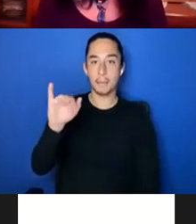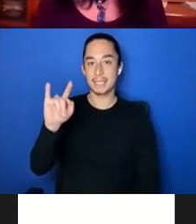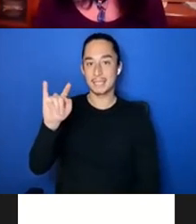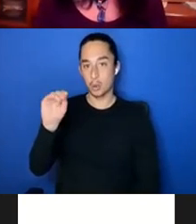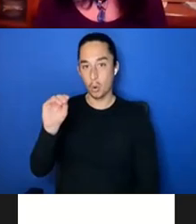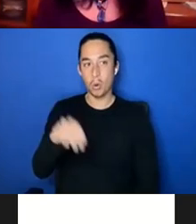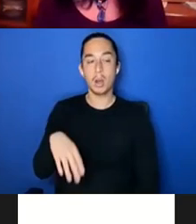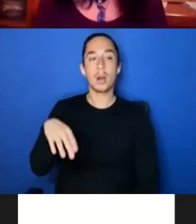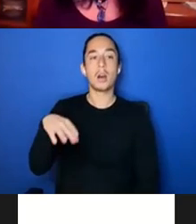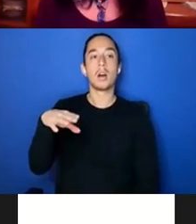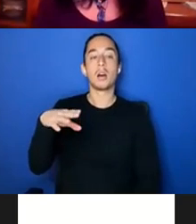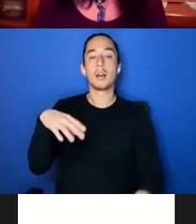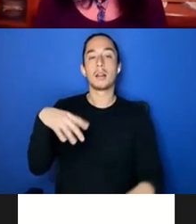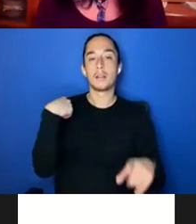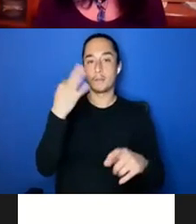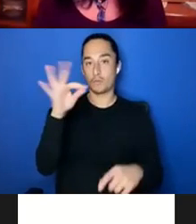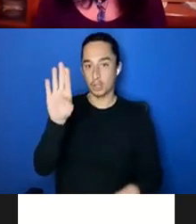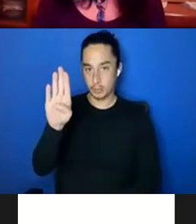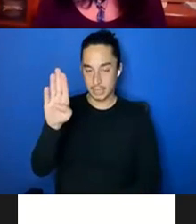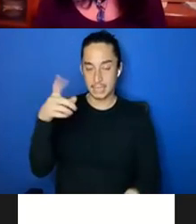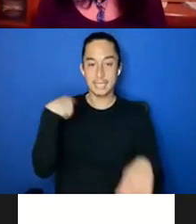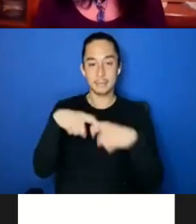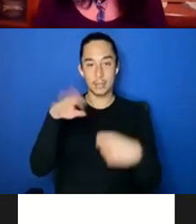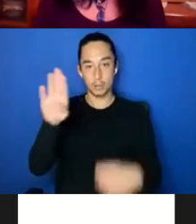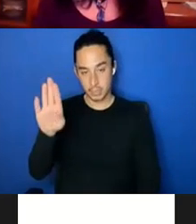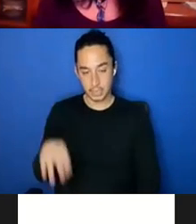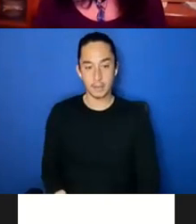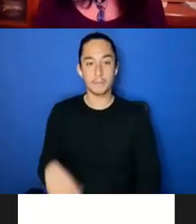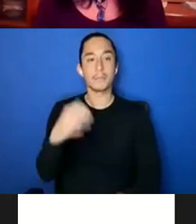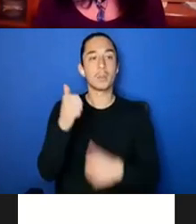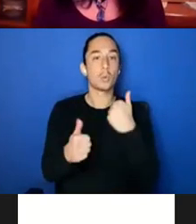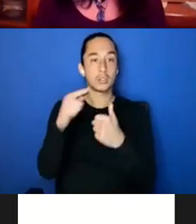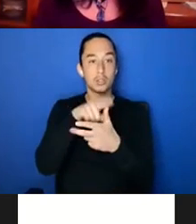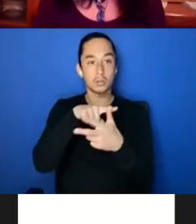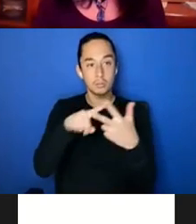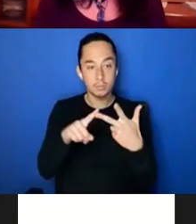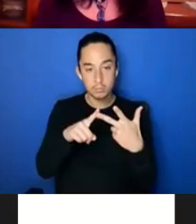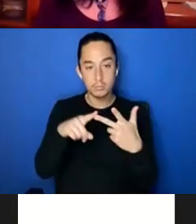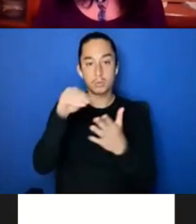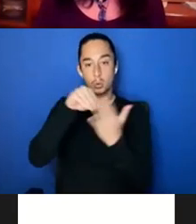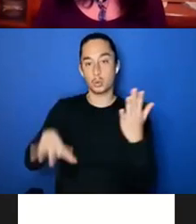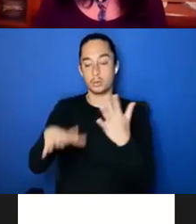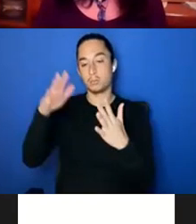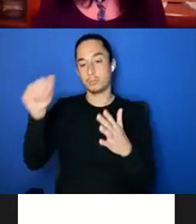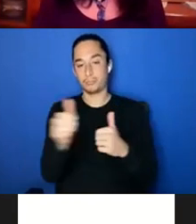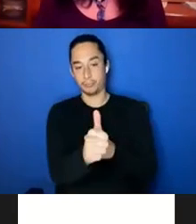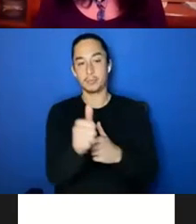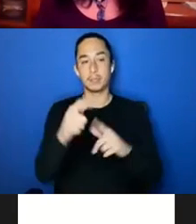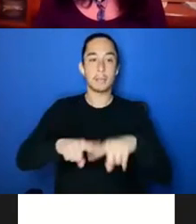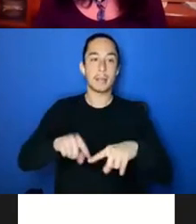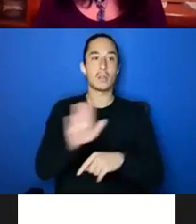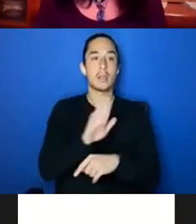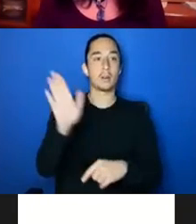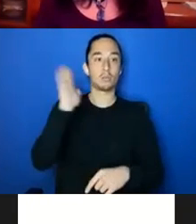French B, and the Spanish B program. Which one of the three the student is put into is dependent on their previous